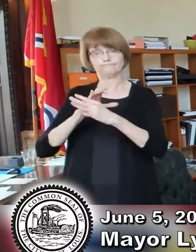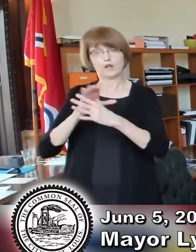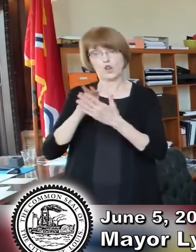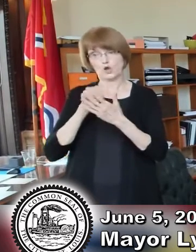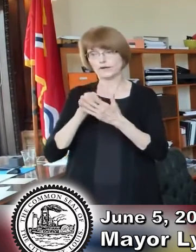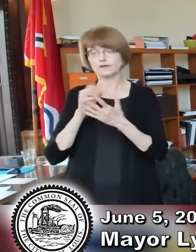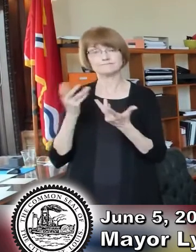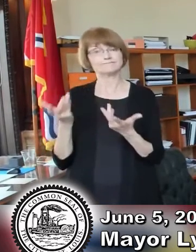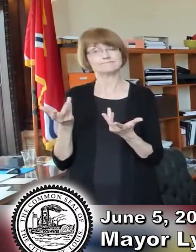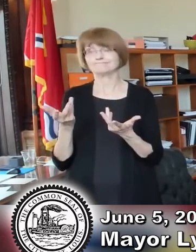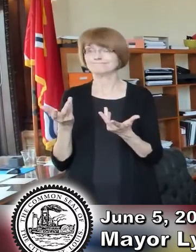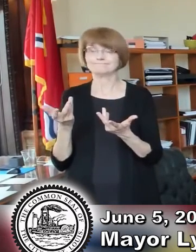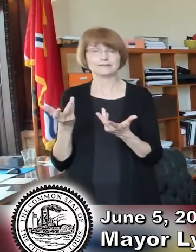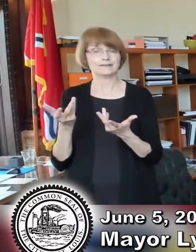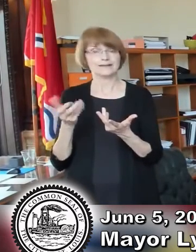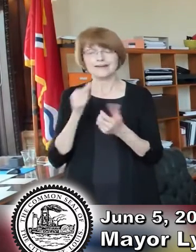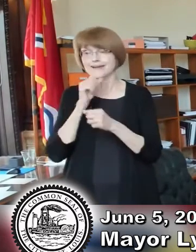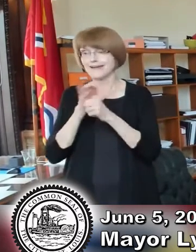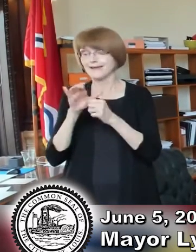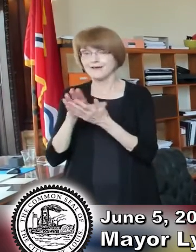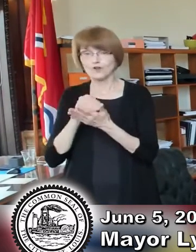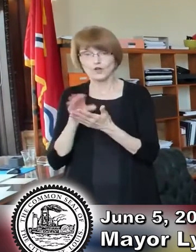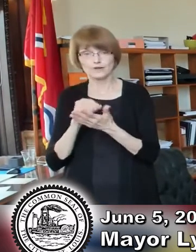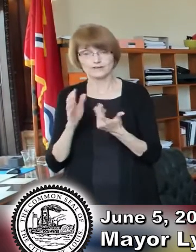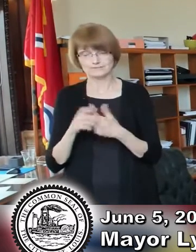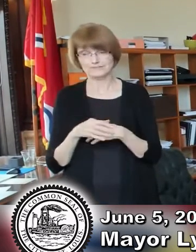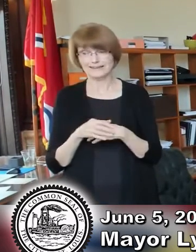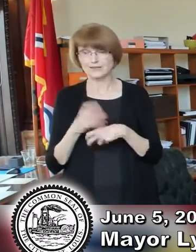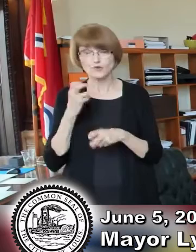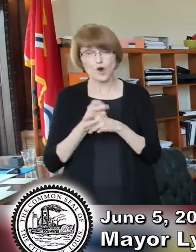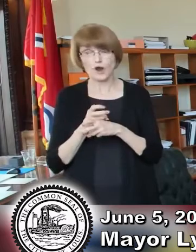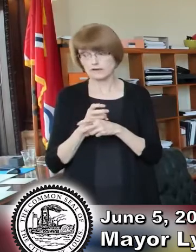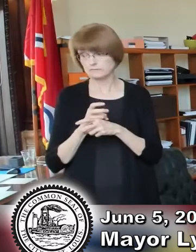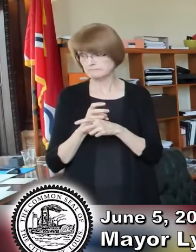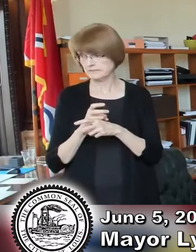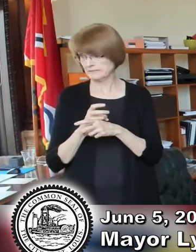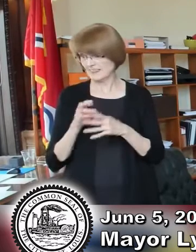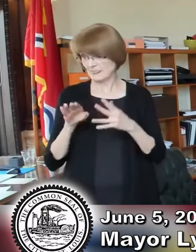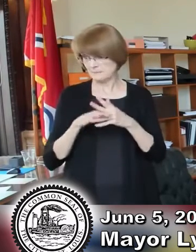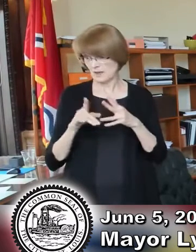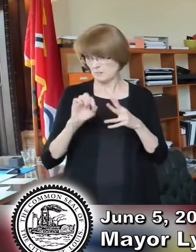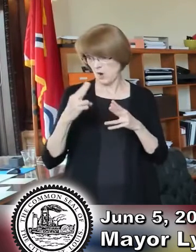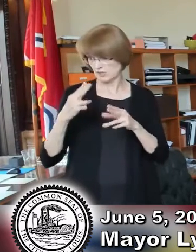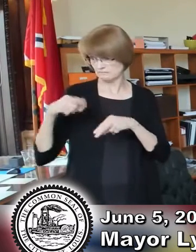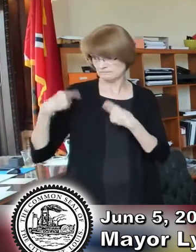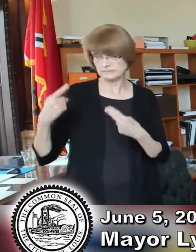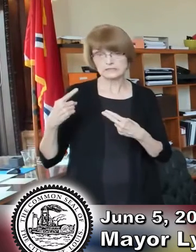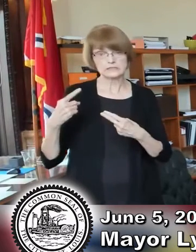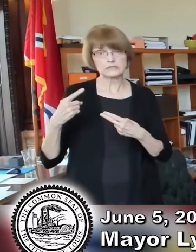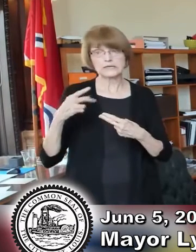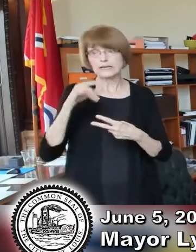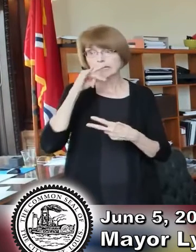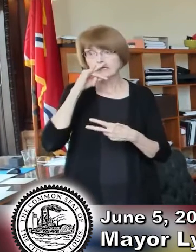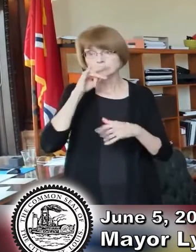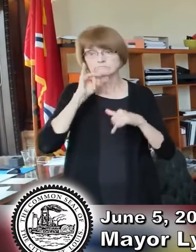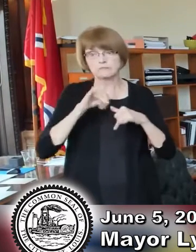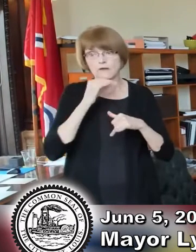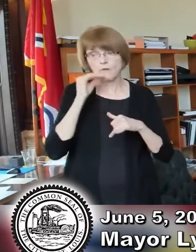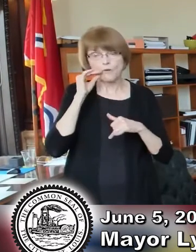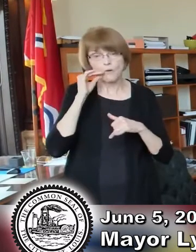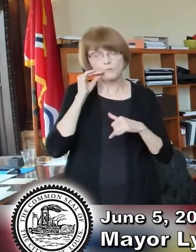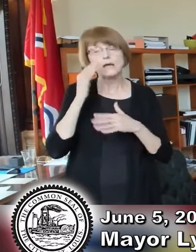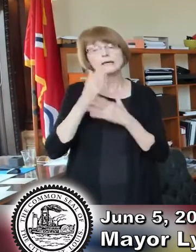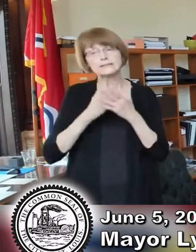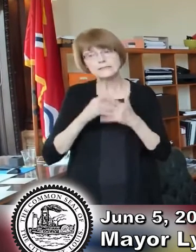kids have been out of school since about the middle of March. And I know that some kids are very